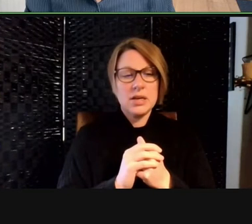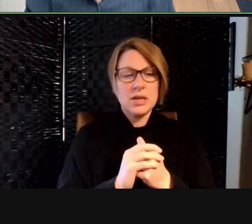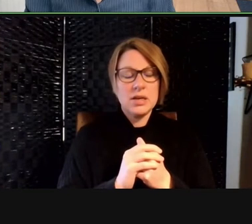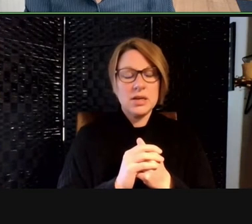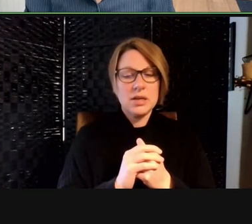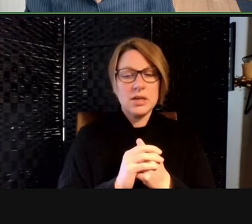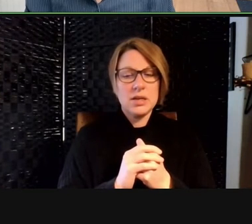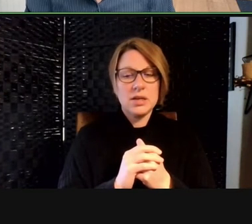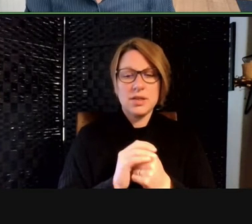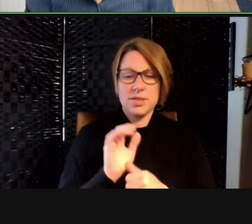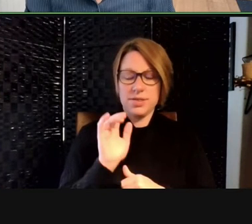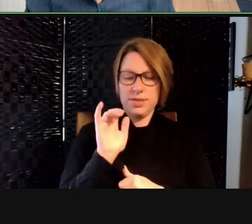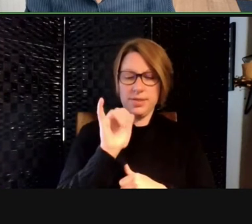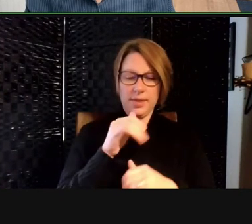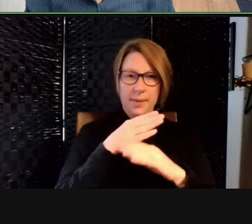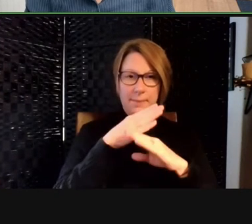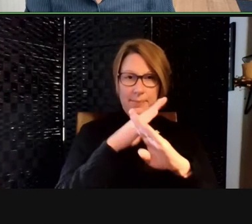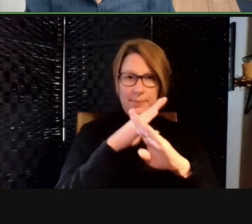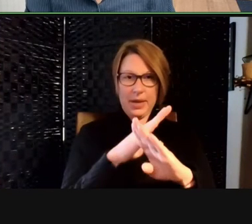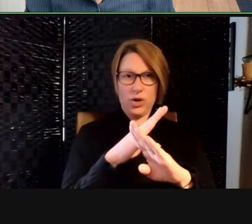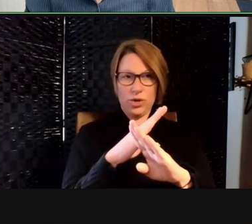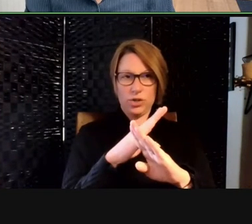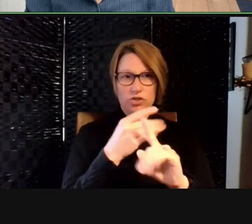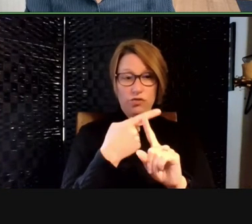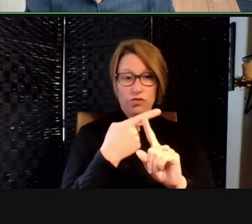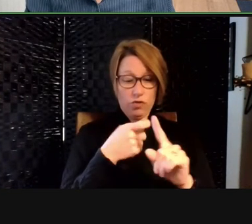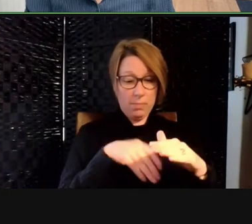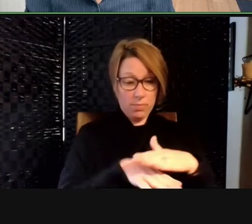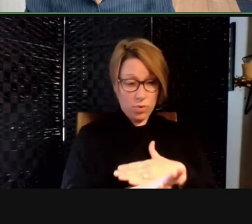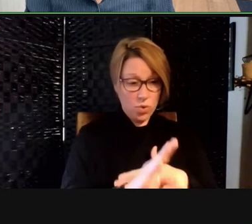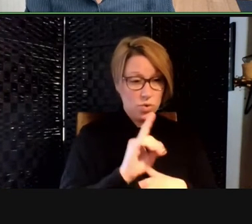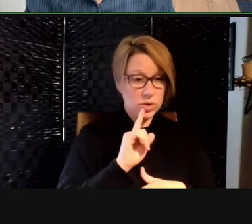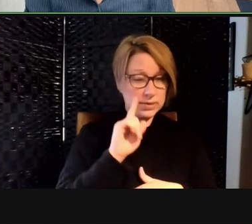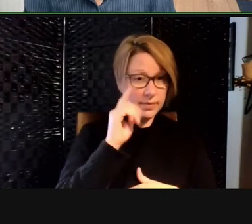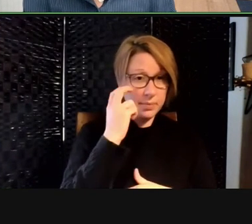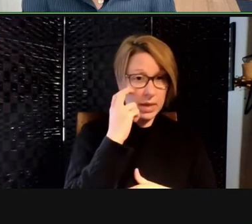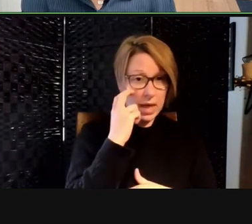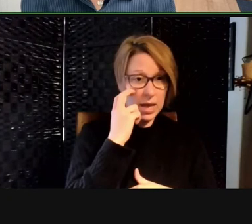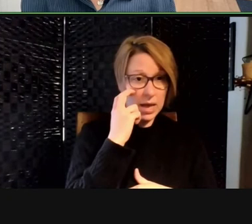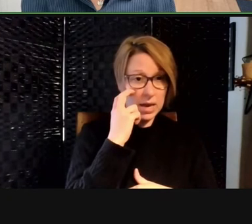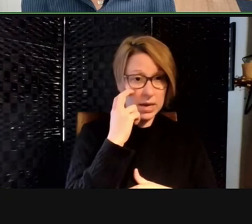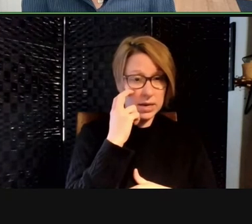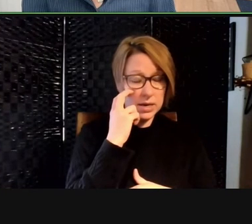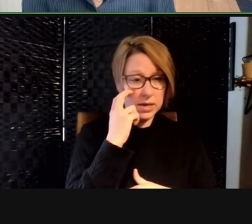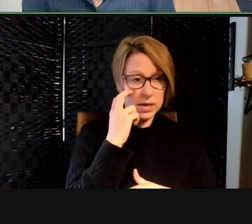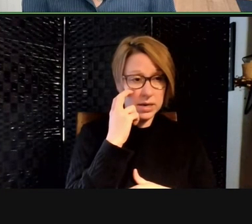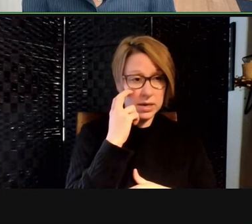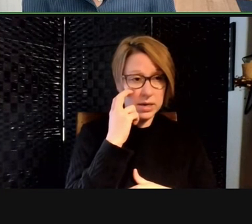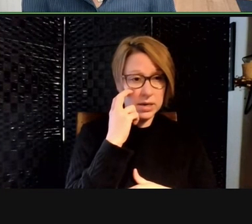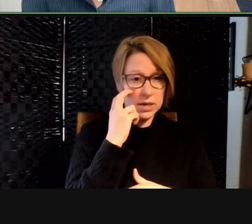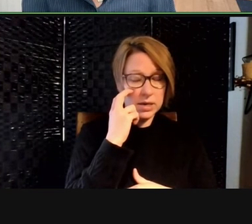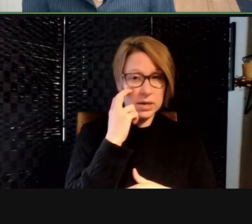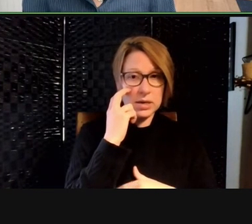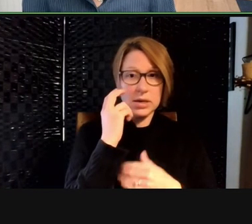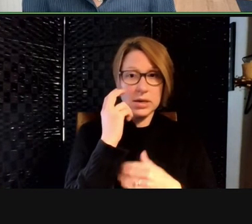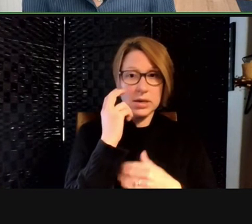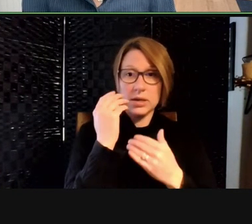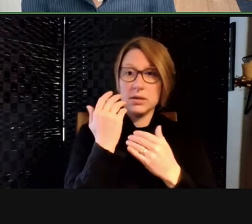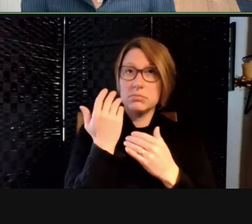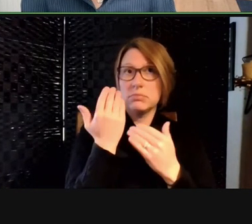if the barriers that are caused by congenital deafblindness, so the barriers caused by having limited or